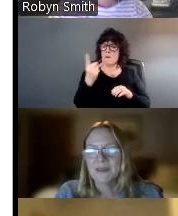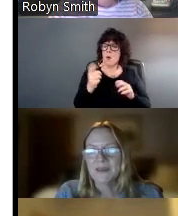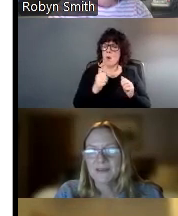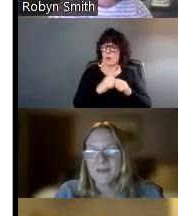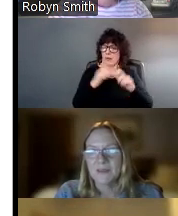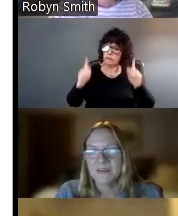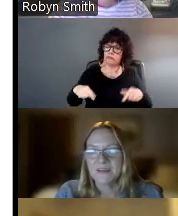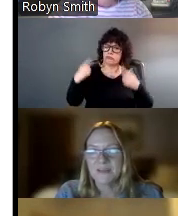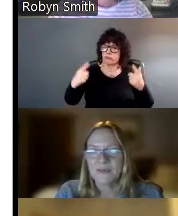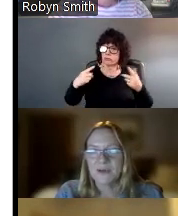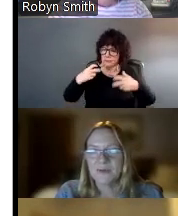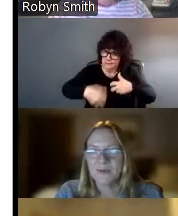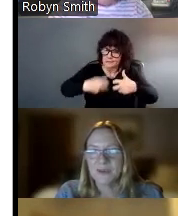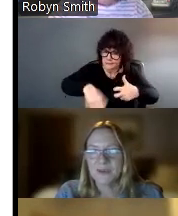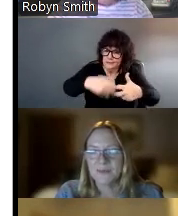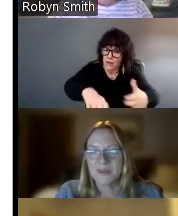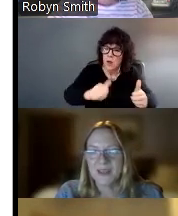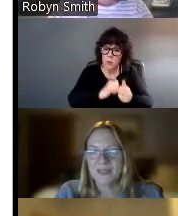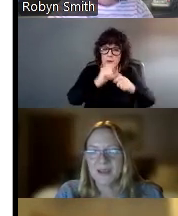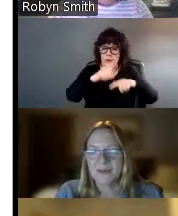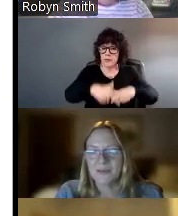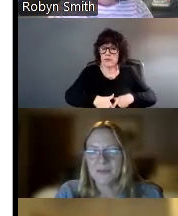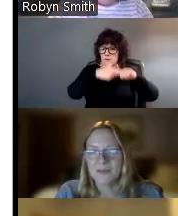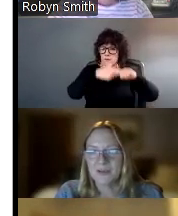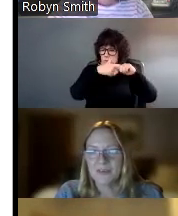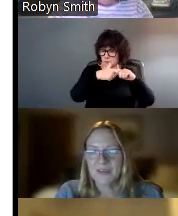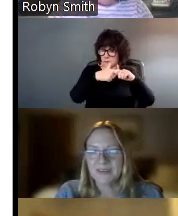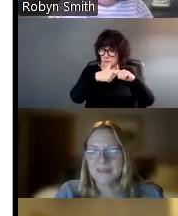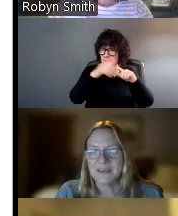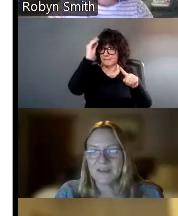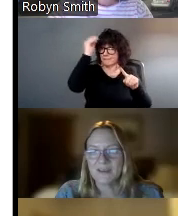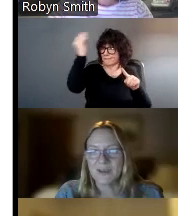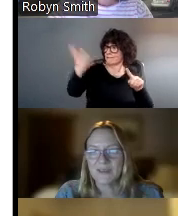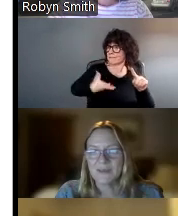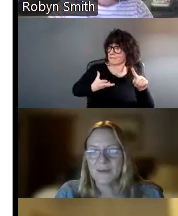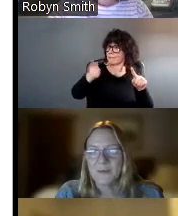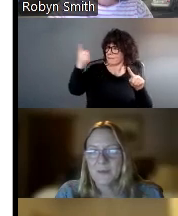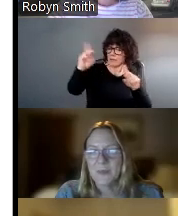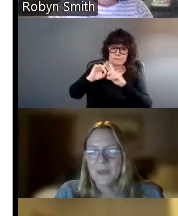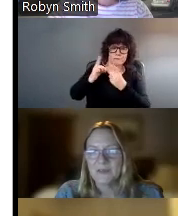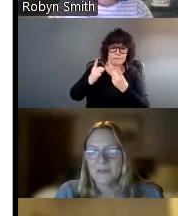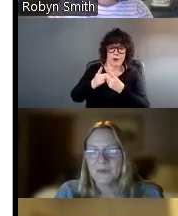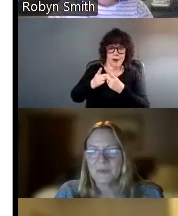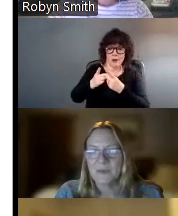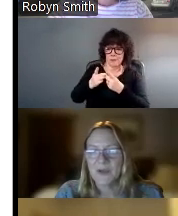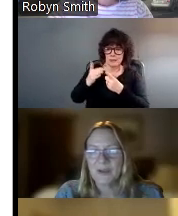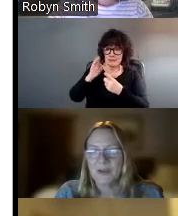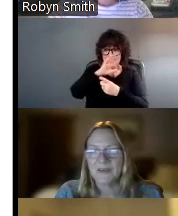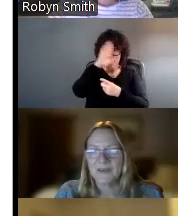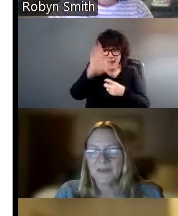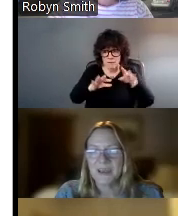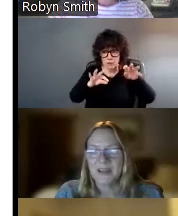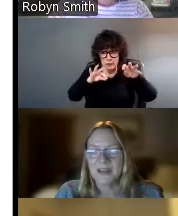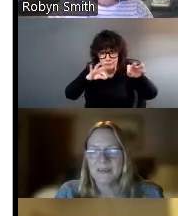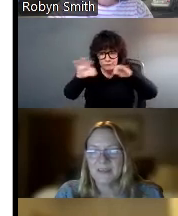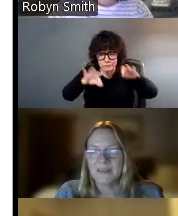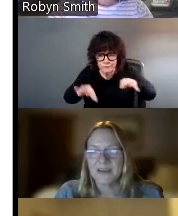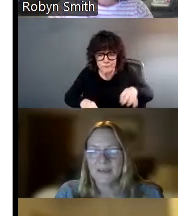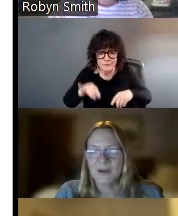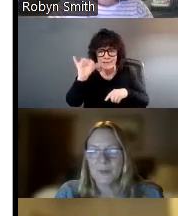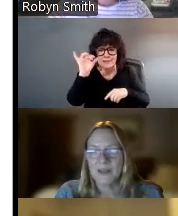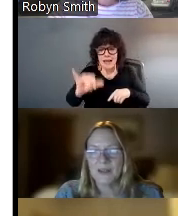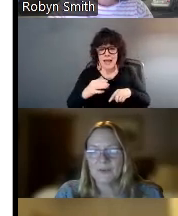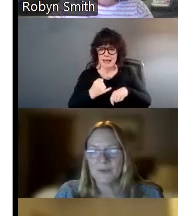capitalized. So they did it 3 or 4 times and had thousands of dollars added in interest. It's much more recommended to get into